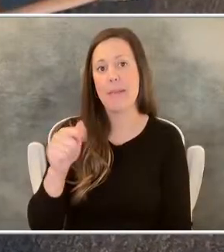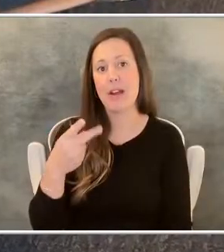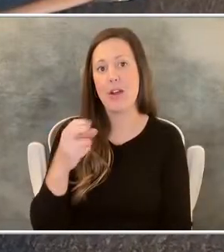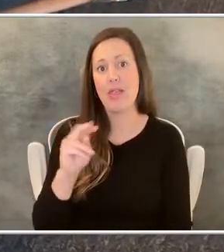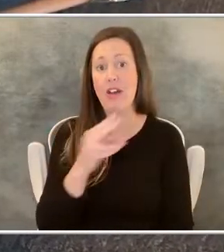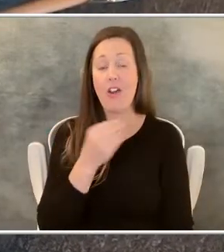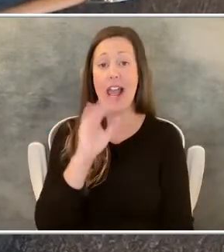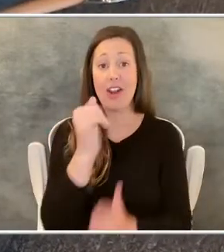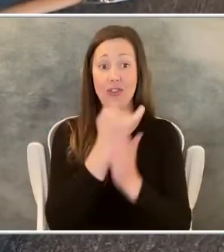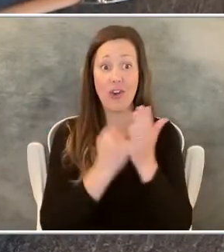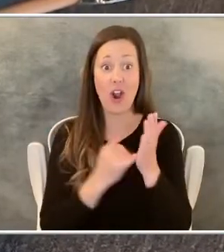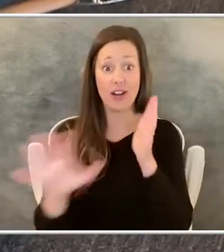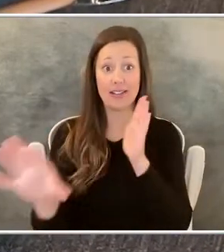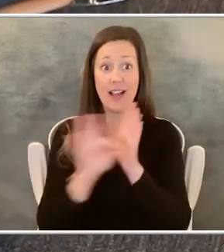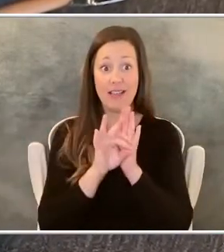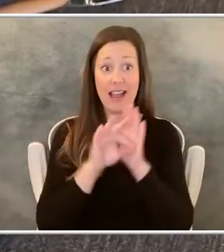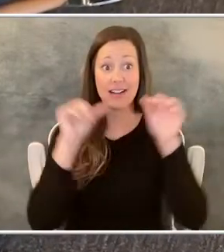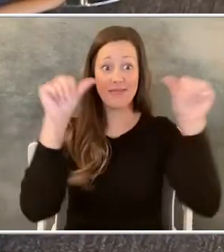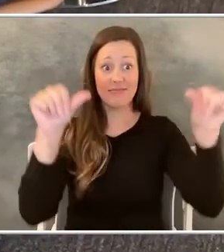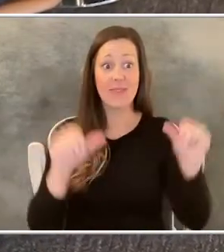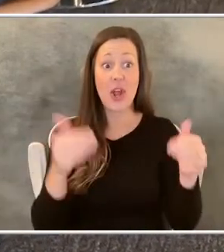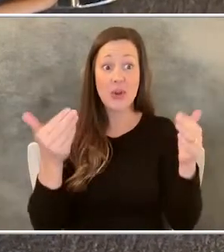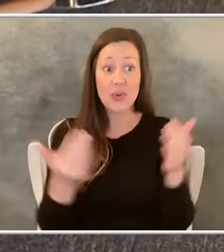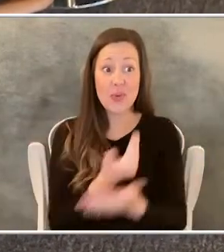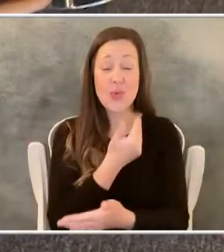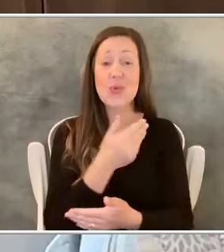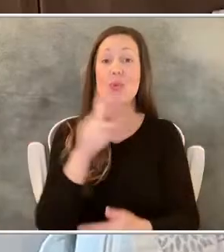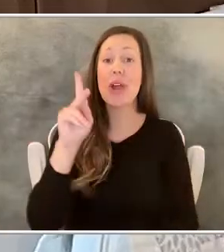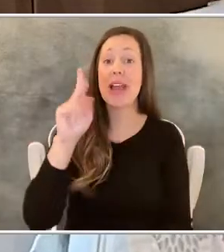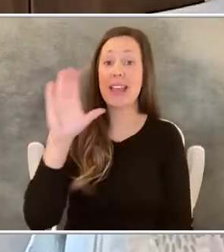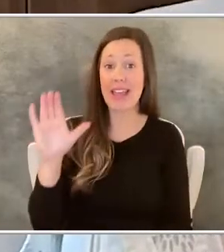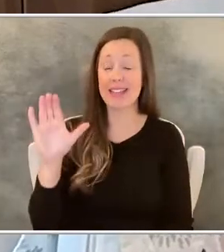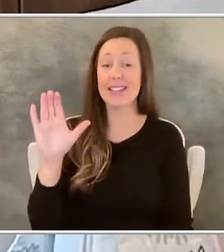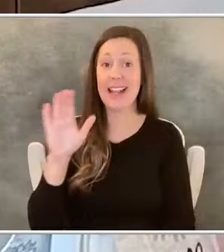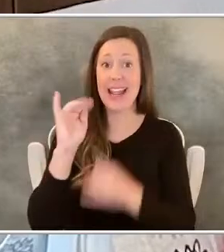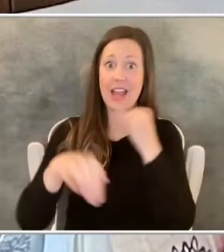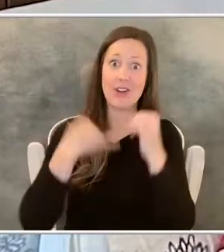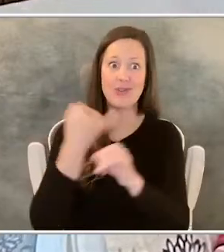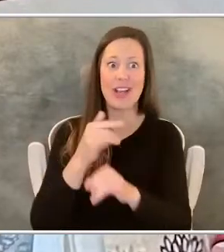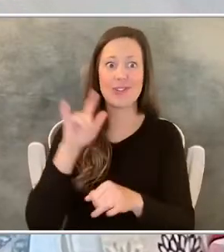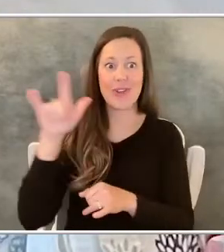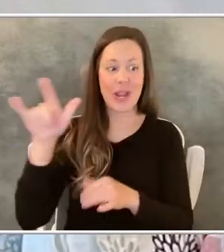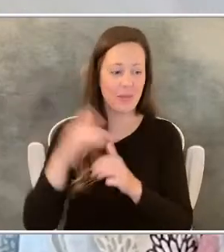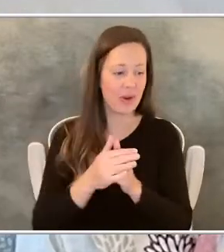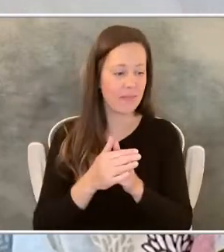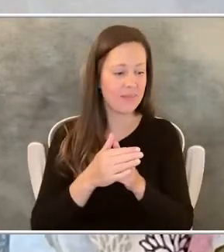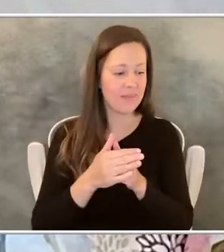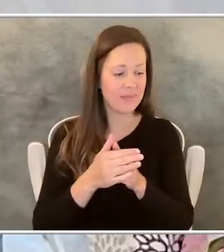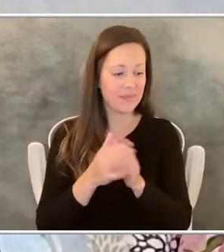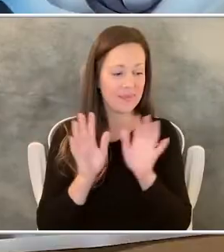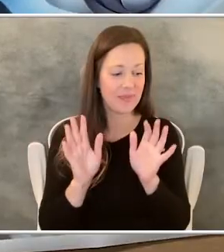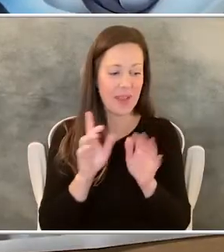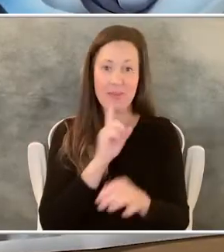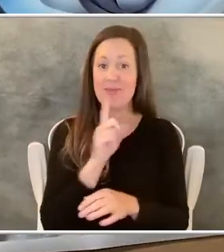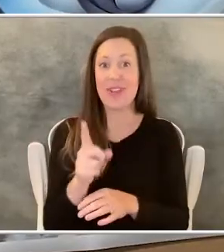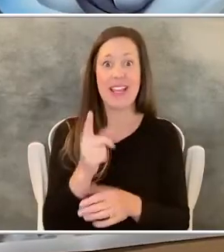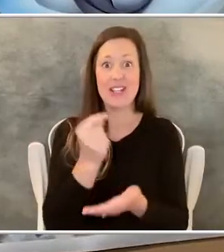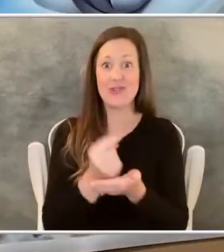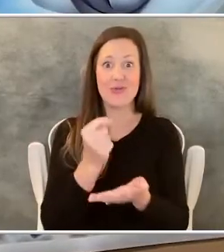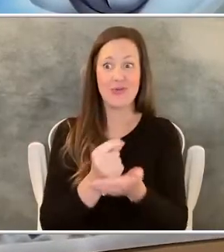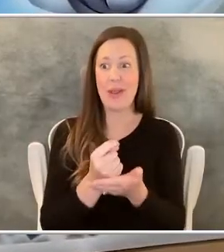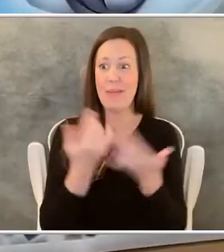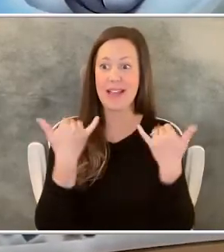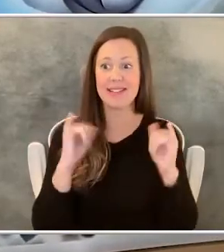to hang in the new Kansas City International Airport. Even treatment didn't keep her from making that happen. Here she is